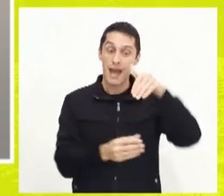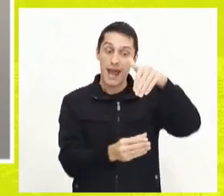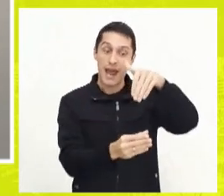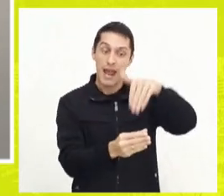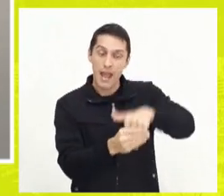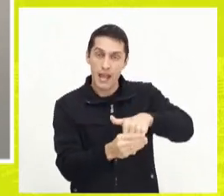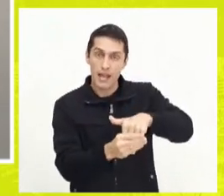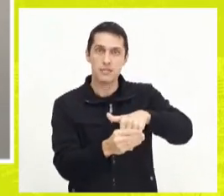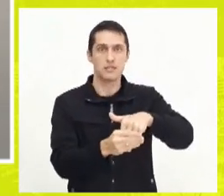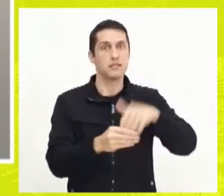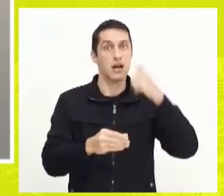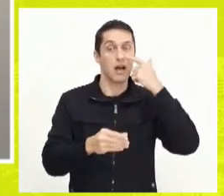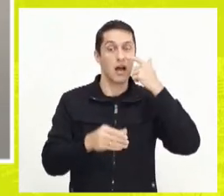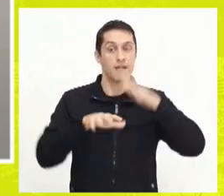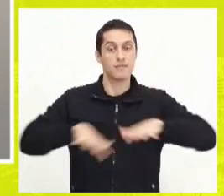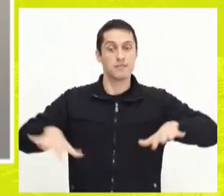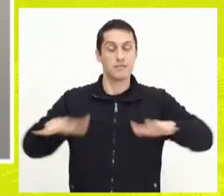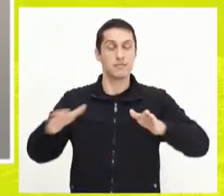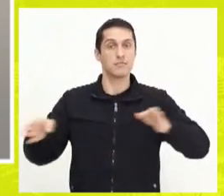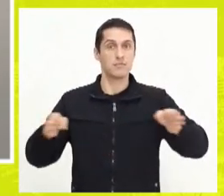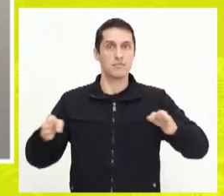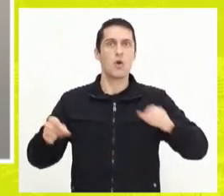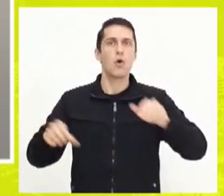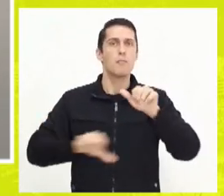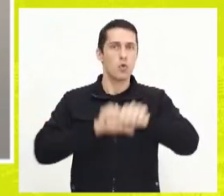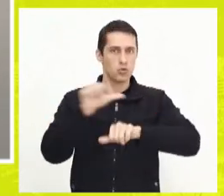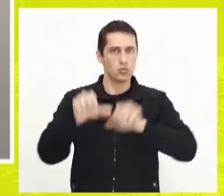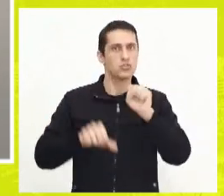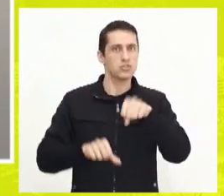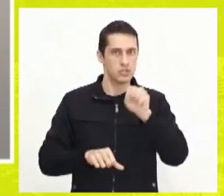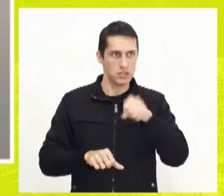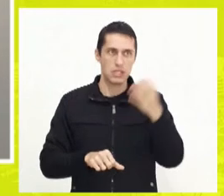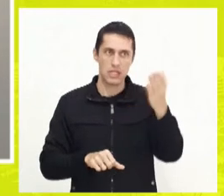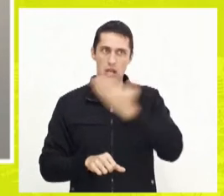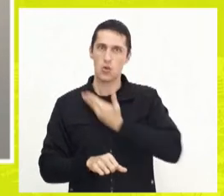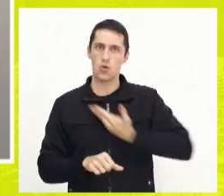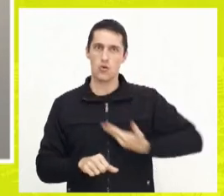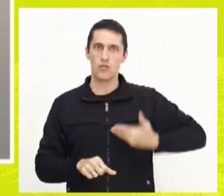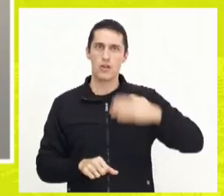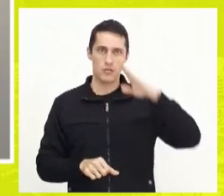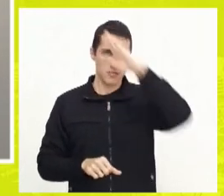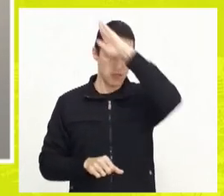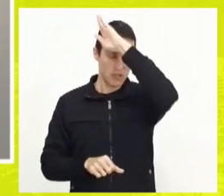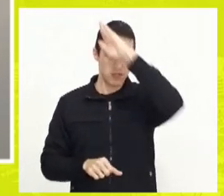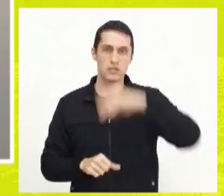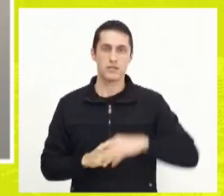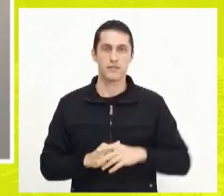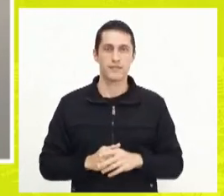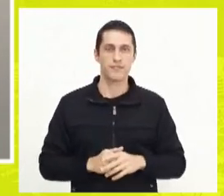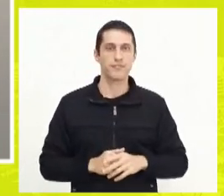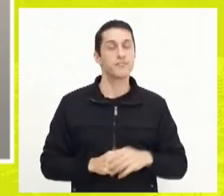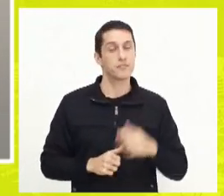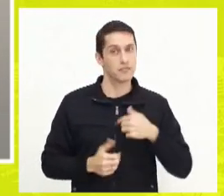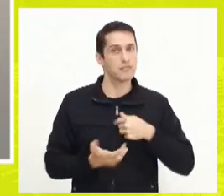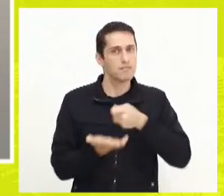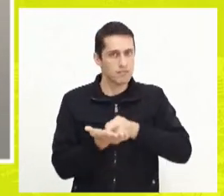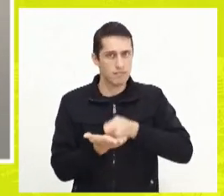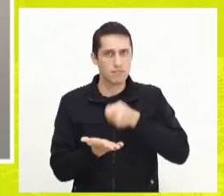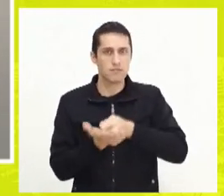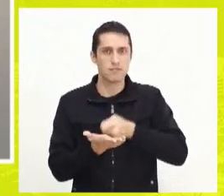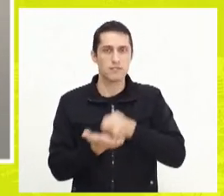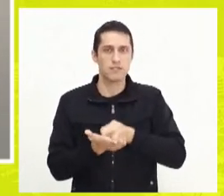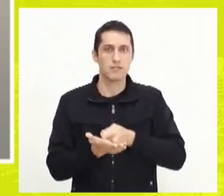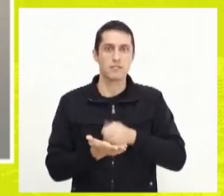elections and the center i think has changed a lot with the current current administration i insist on this